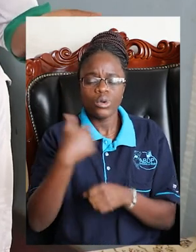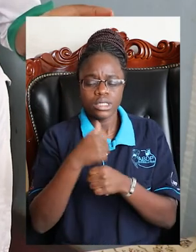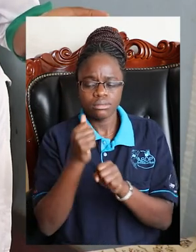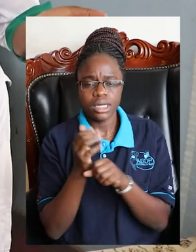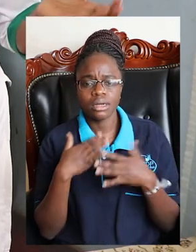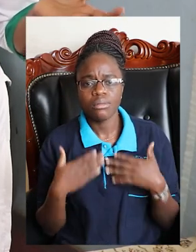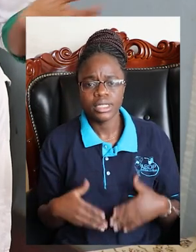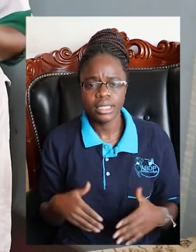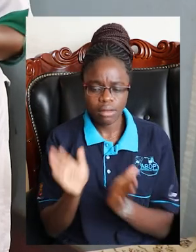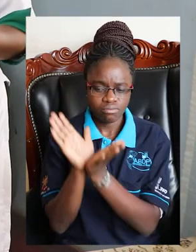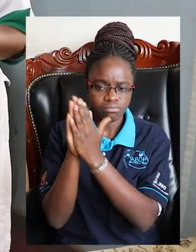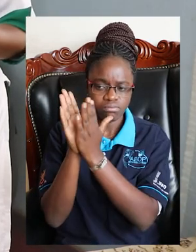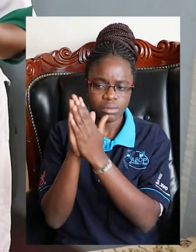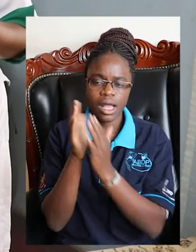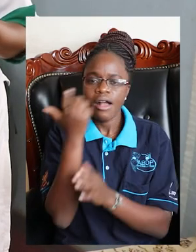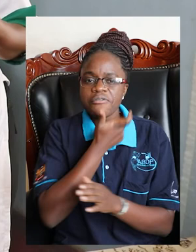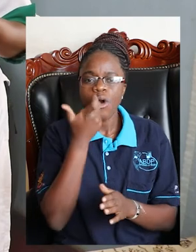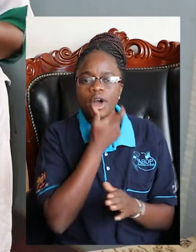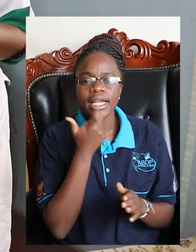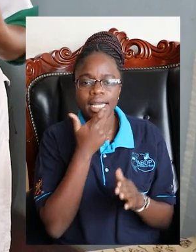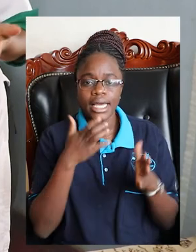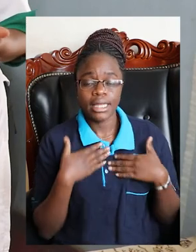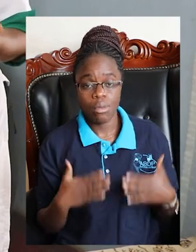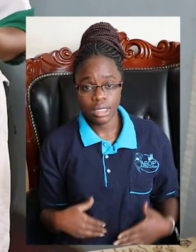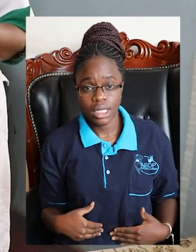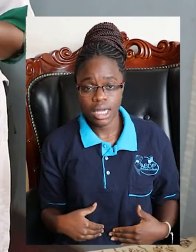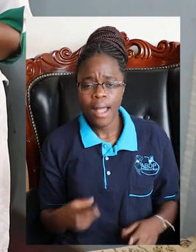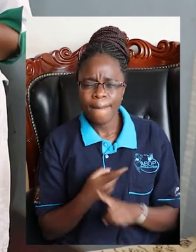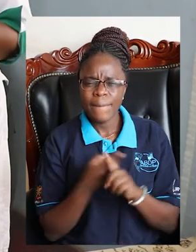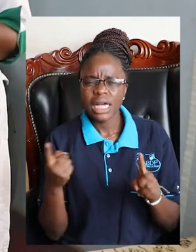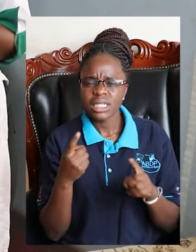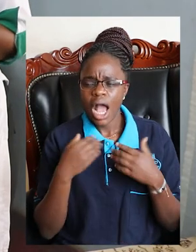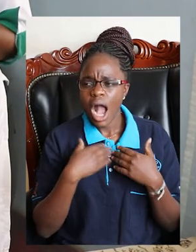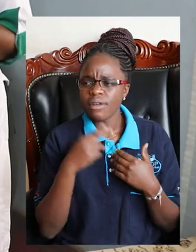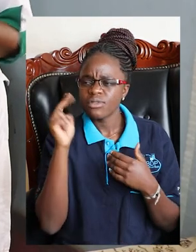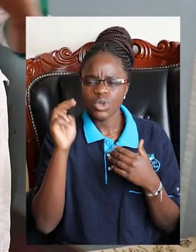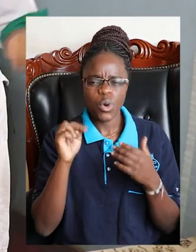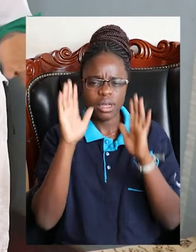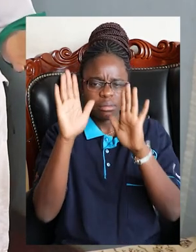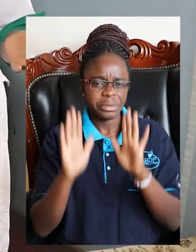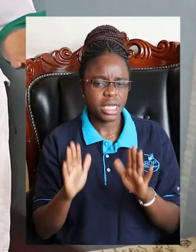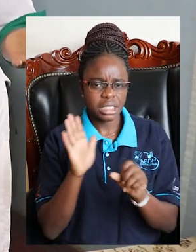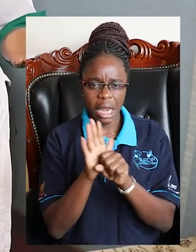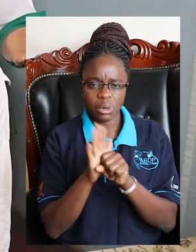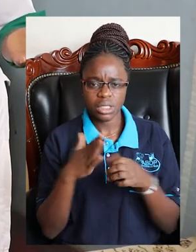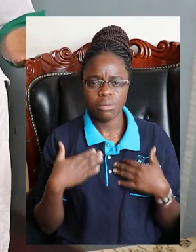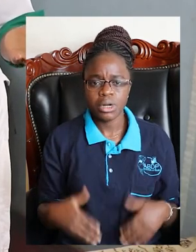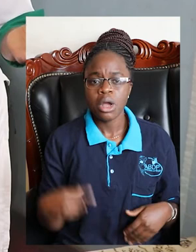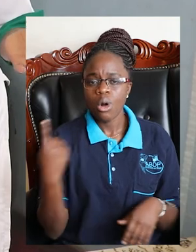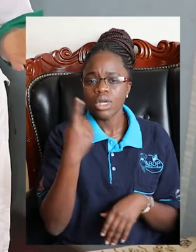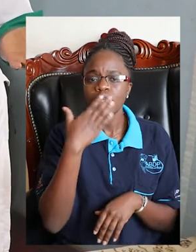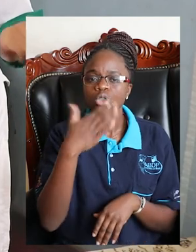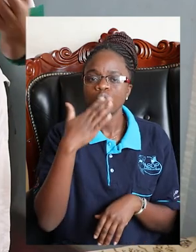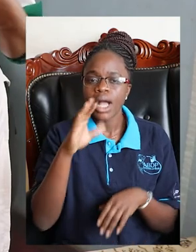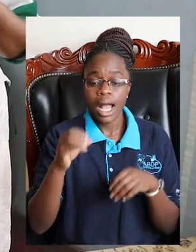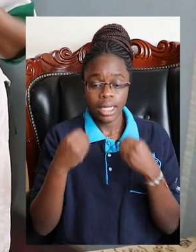your body have a lot of store of the fats in the body, but there's no nutrients they're giving you. They'll just give you,